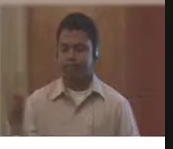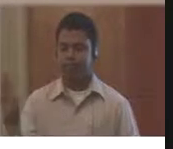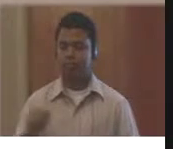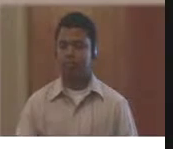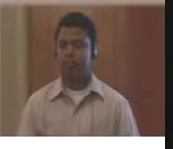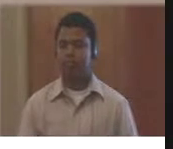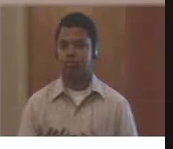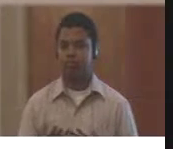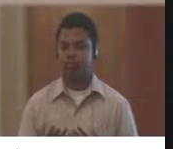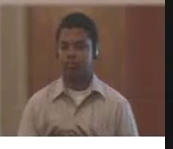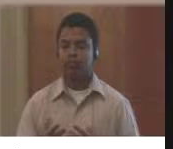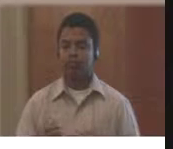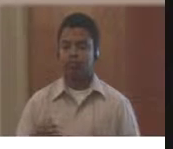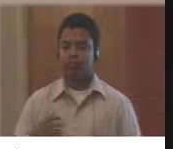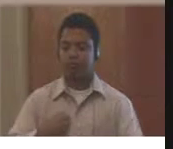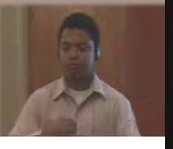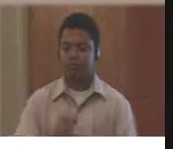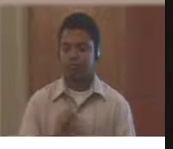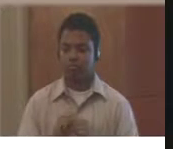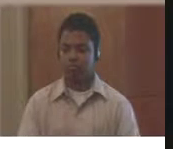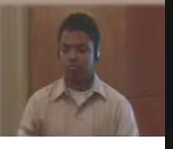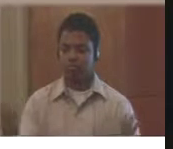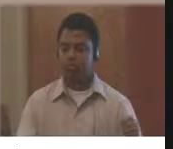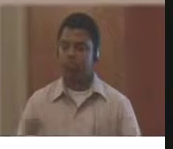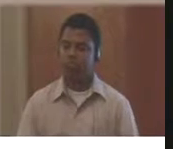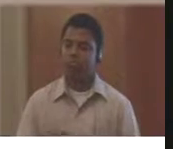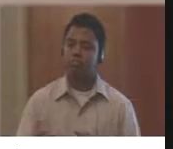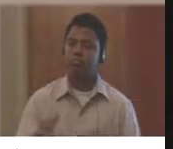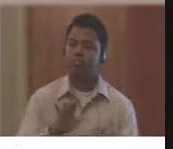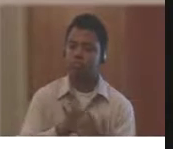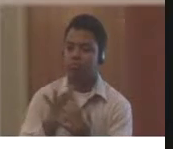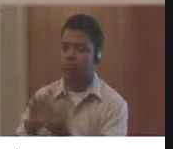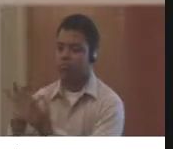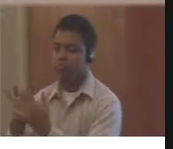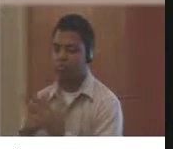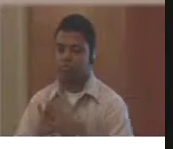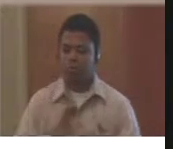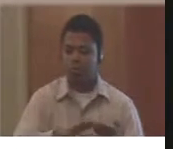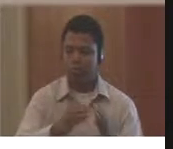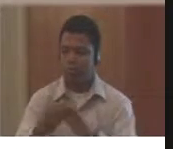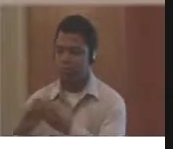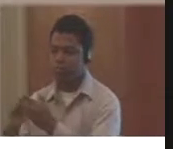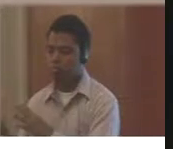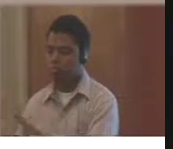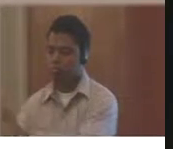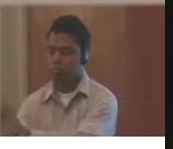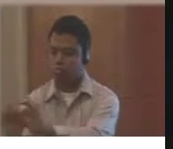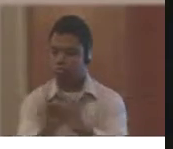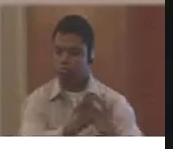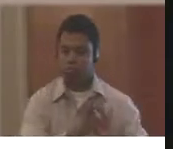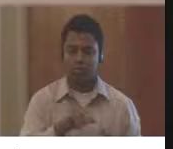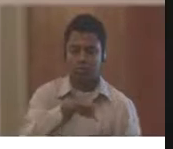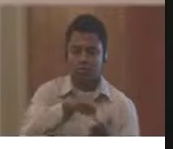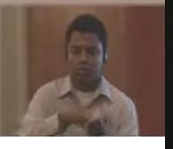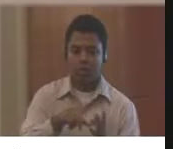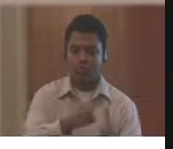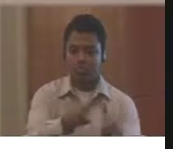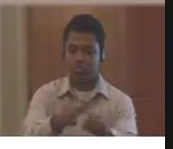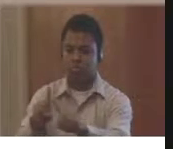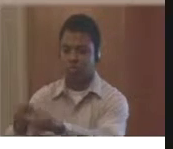26. Promote, nurture alliances, networks, conglomerations of communities,